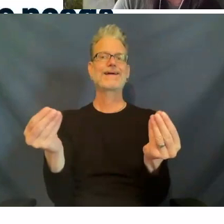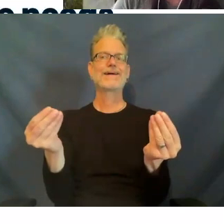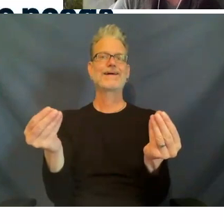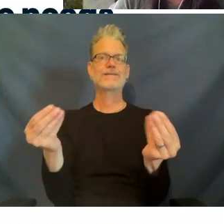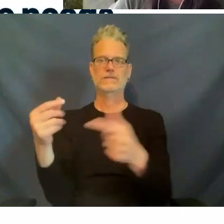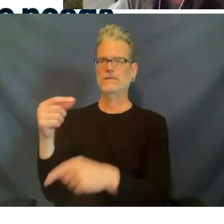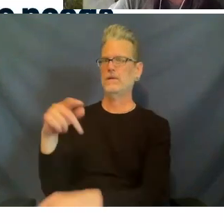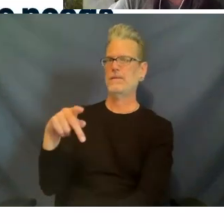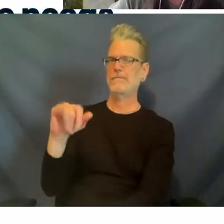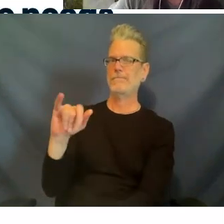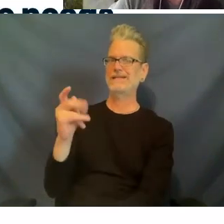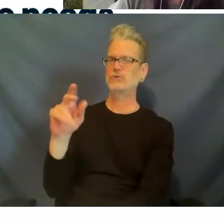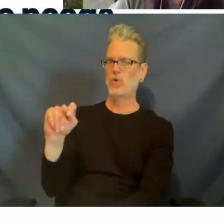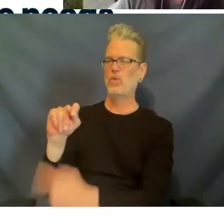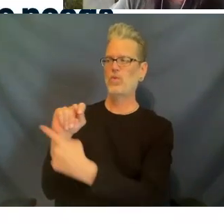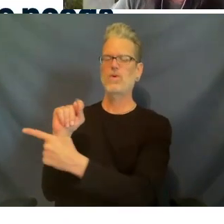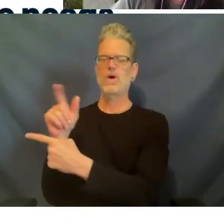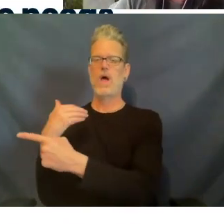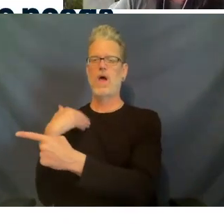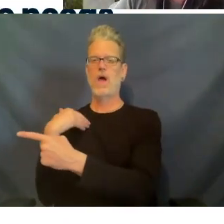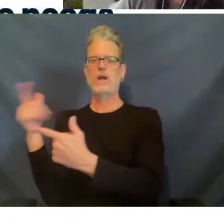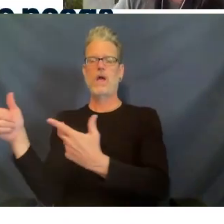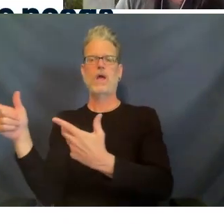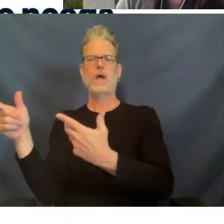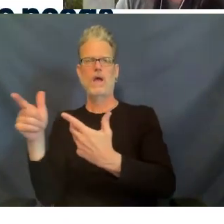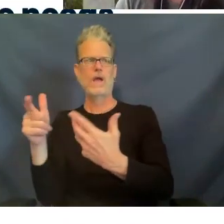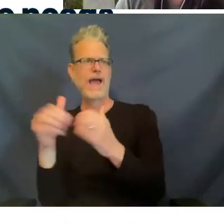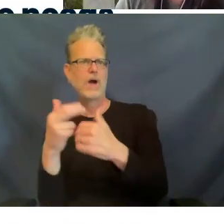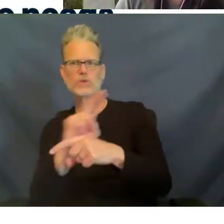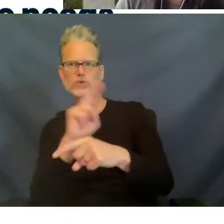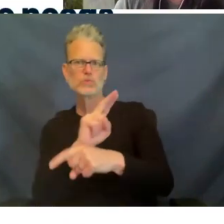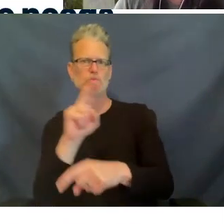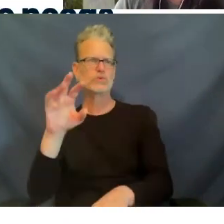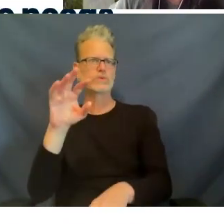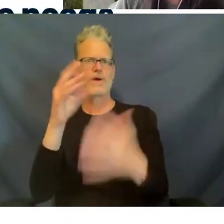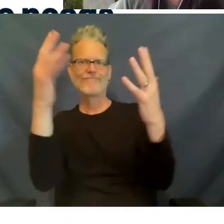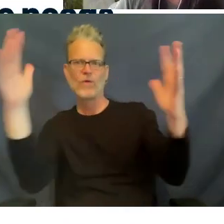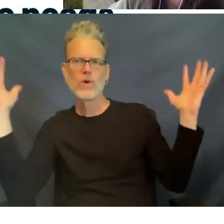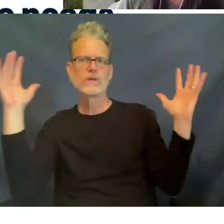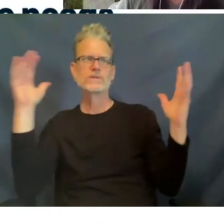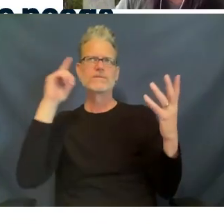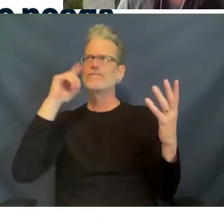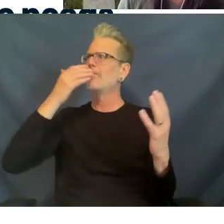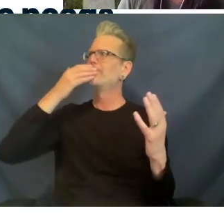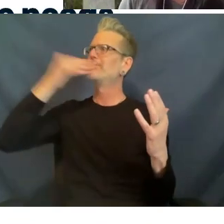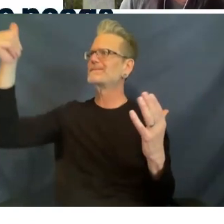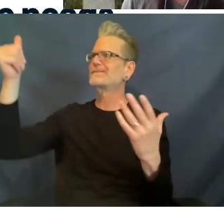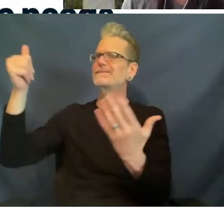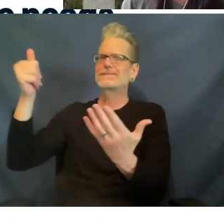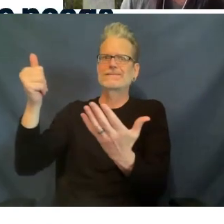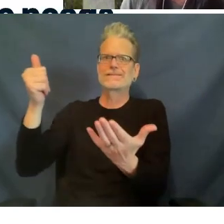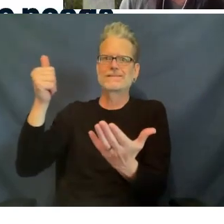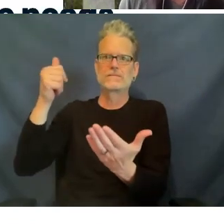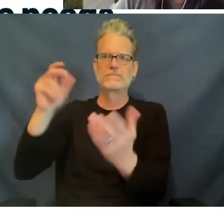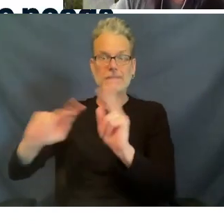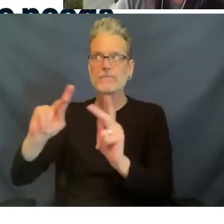had a utilitarian mindset, thinking, how can the forest be managed to promote the greatest good for the greatest number over the long